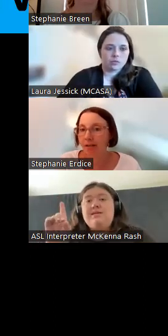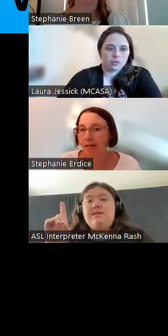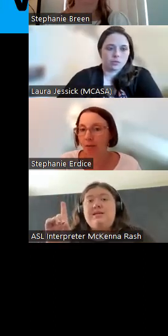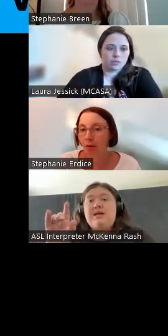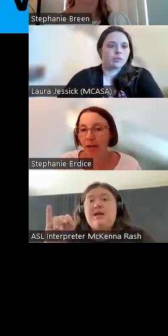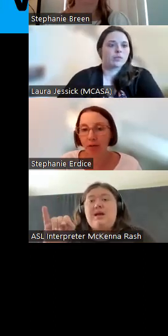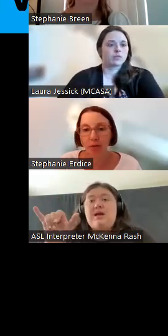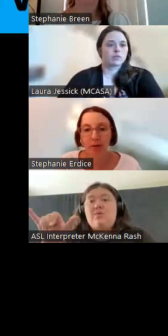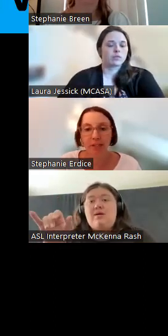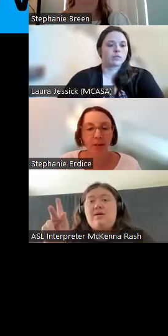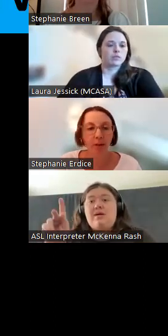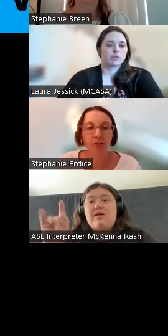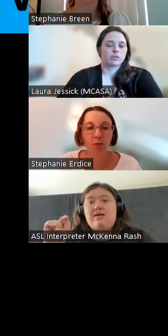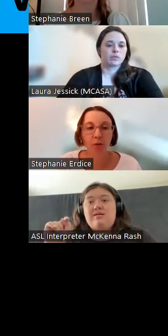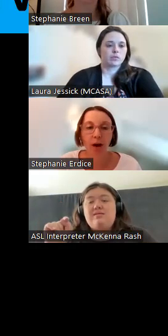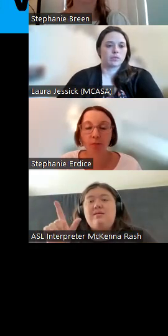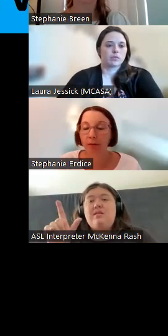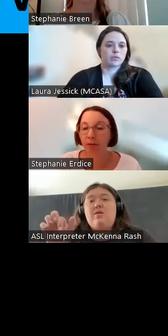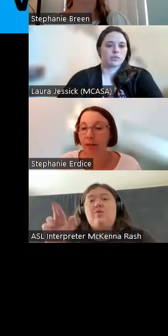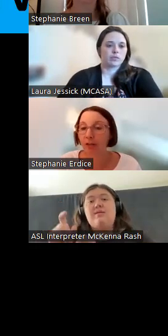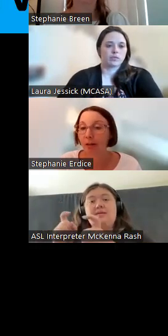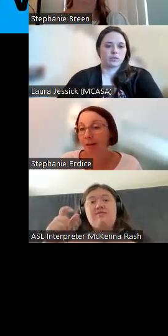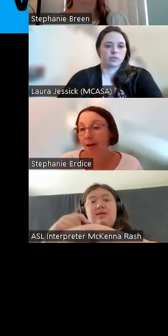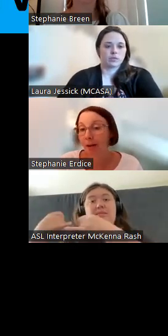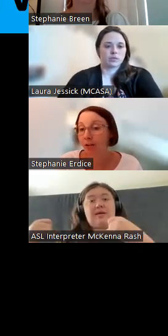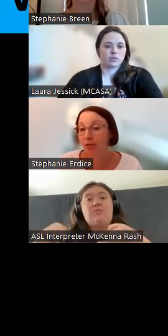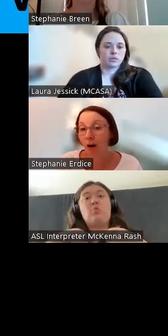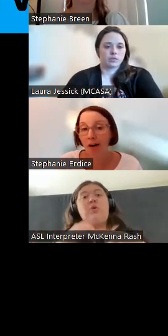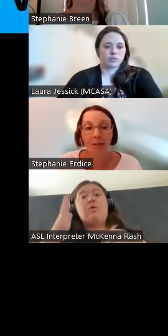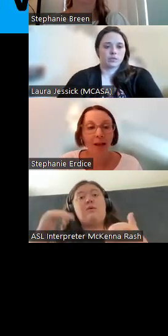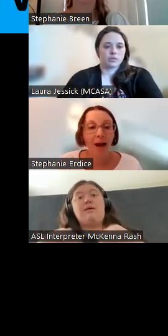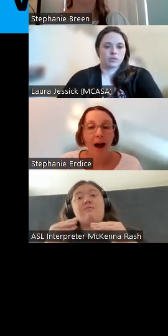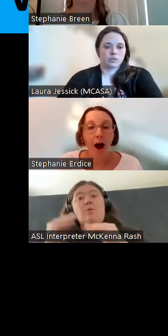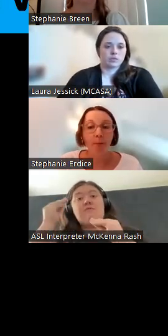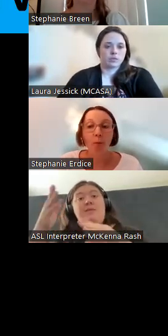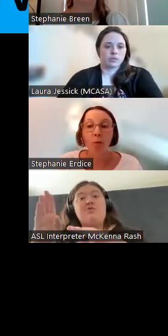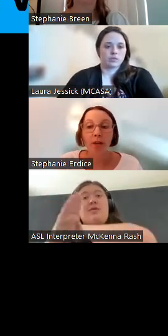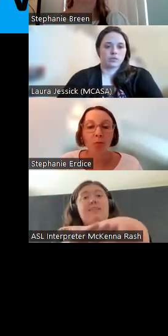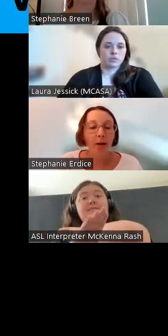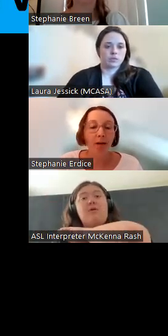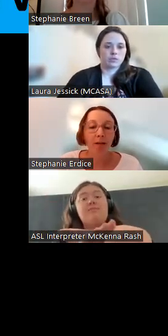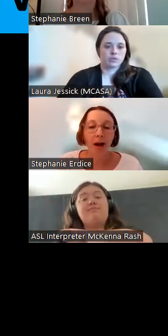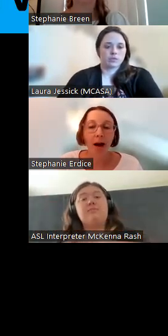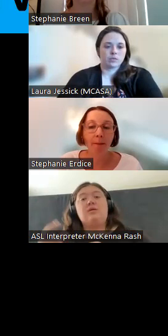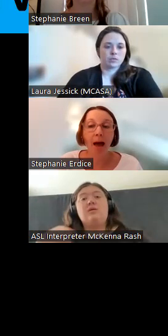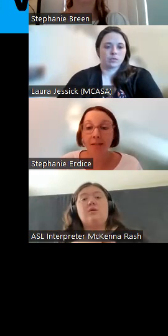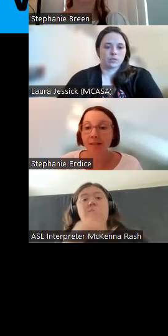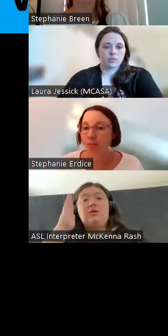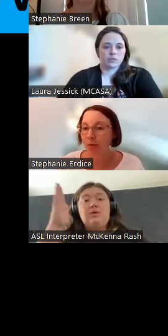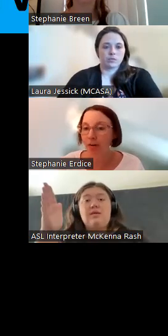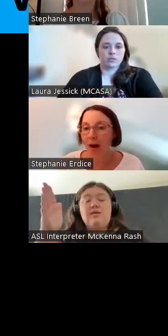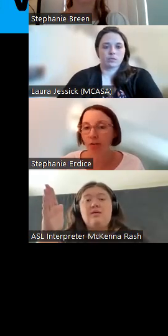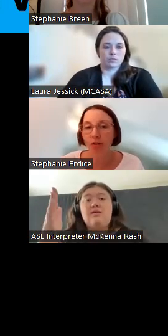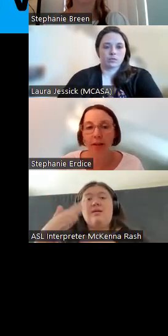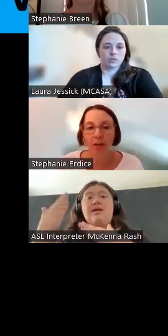DIY kits. Laura gave you a little bit of a timeline, so we will have more information coming this fall. We will end